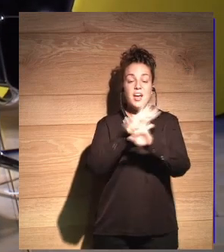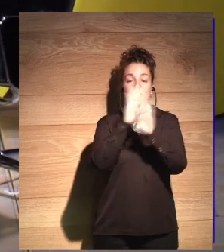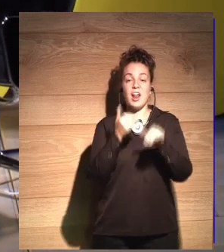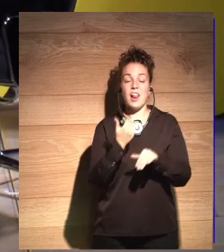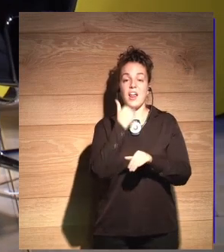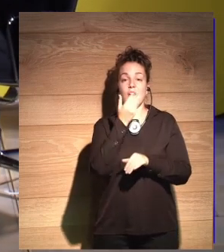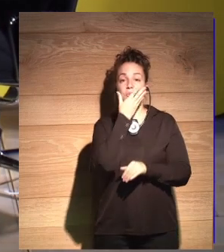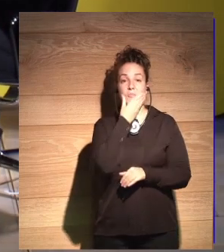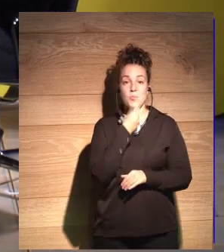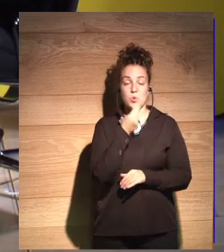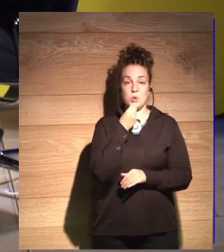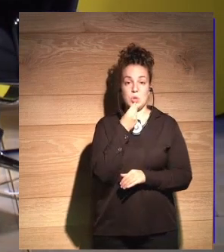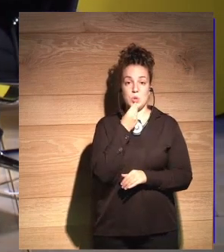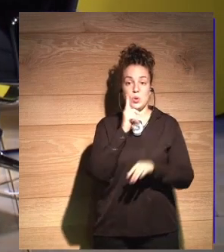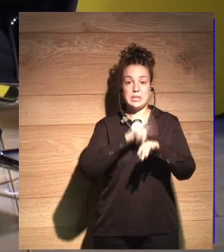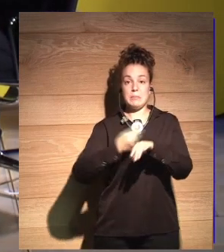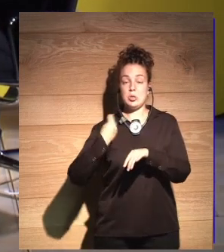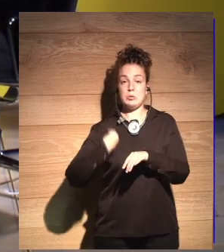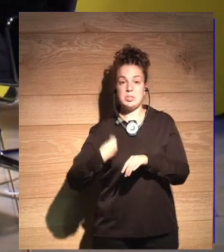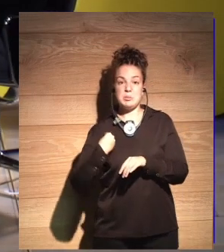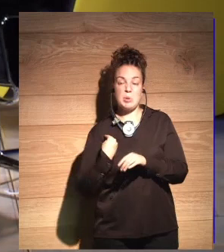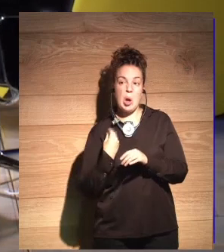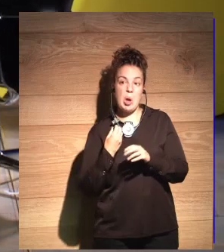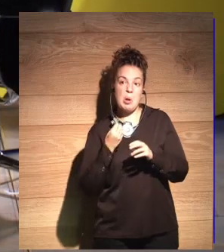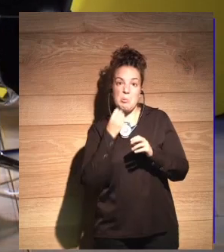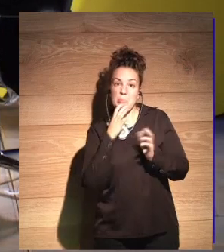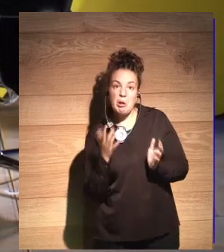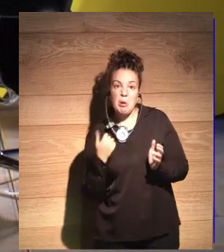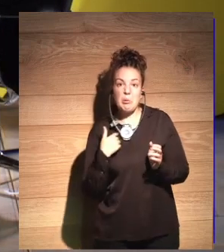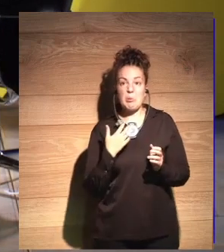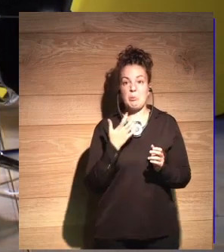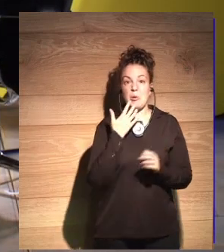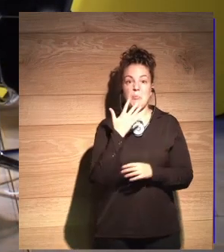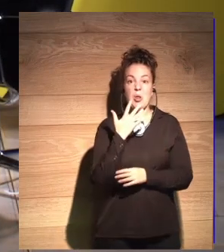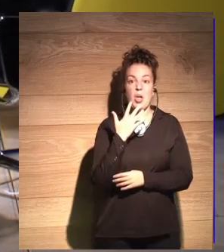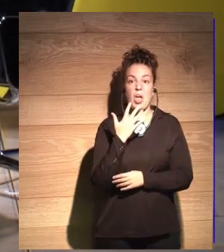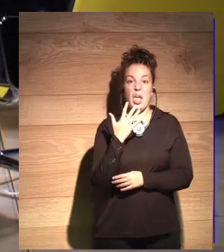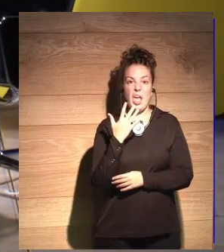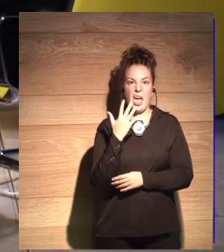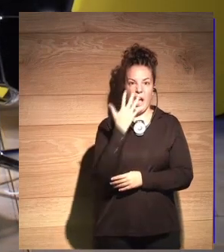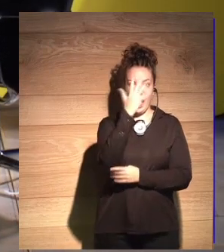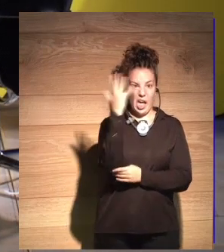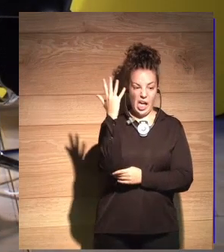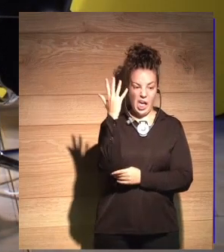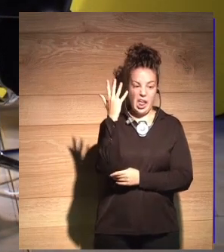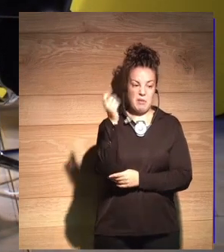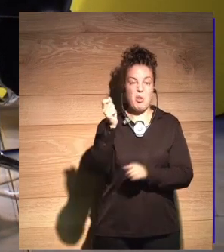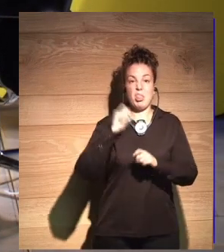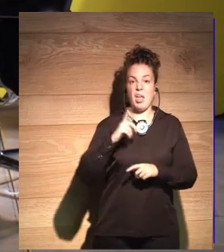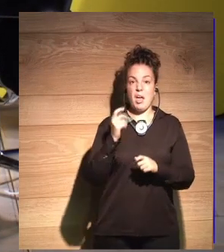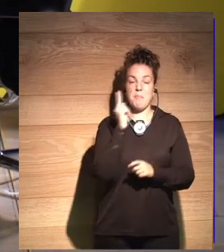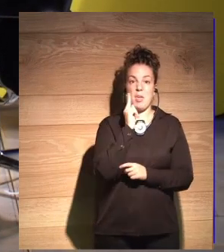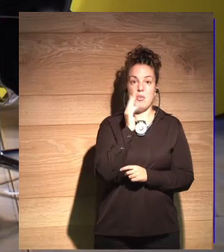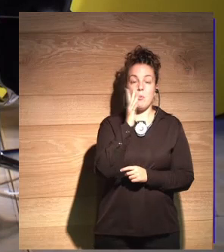looking, but we like a tree because it has grown and there's character to it. We don't